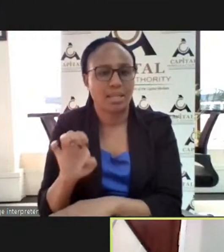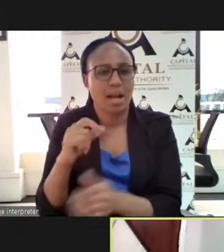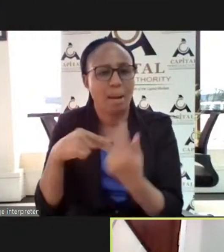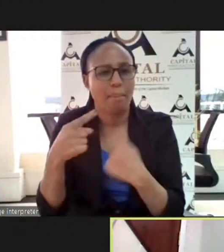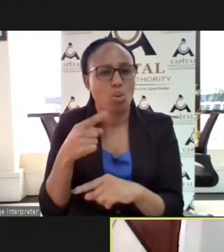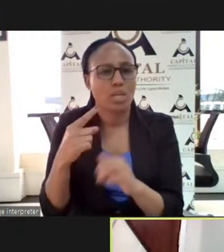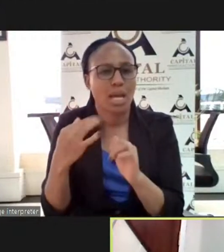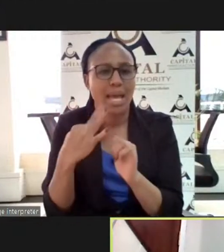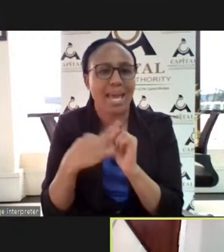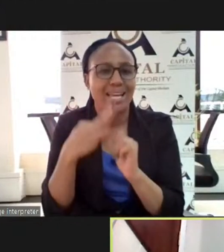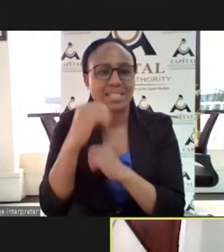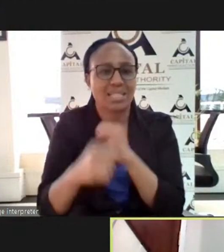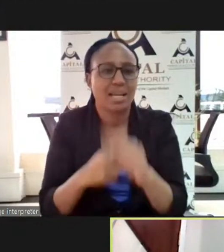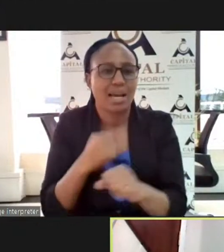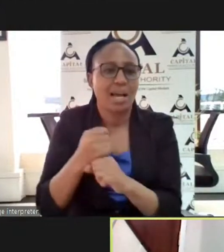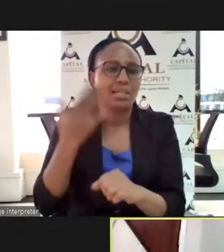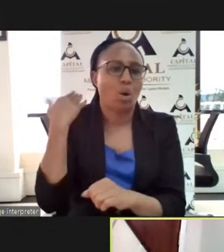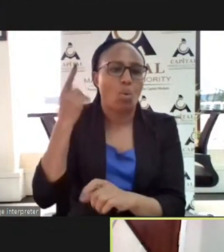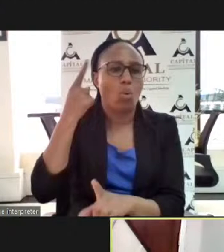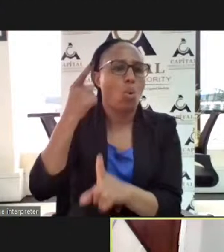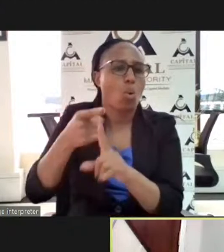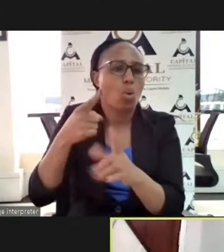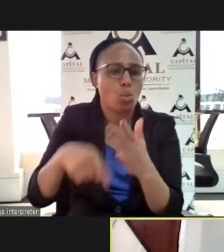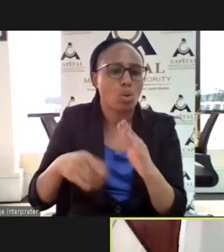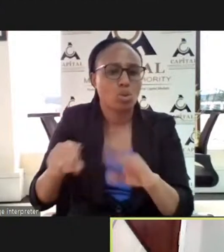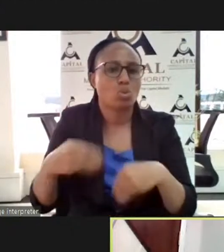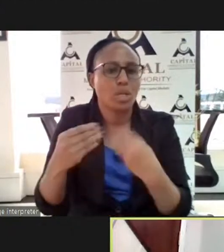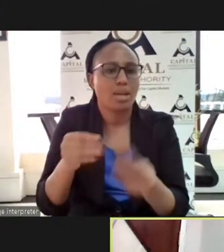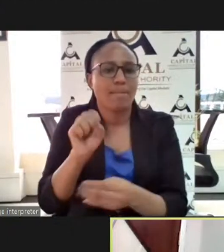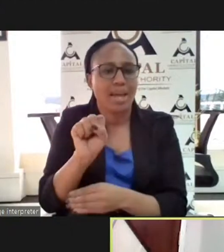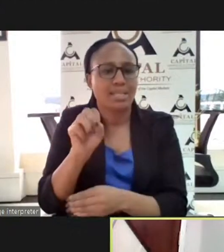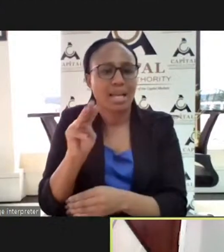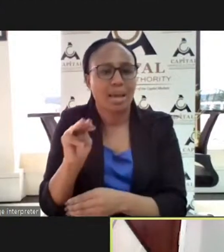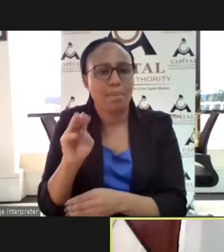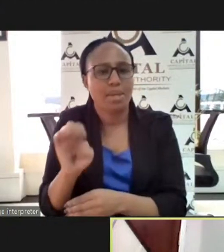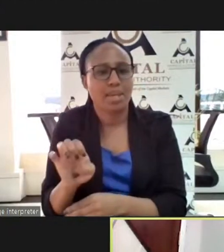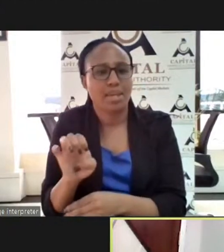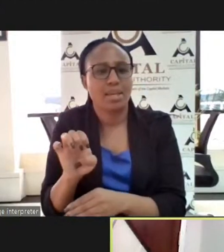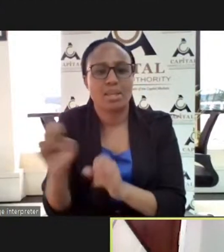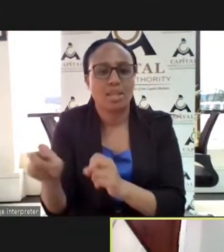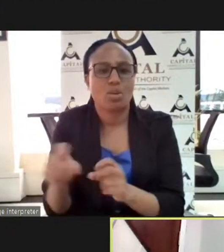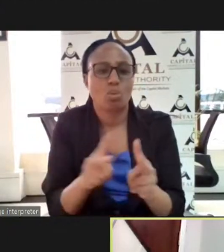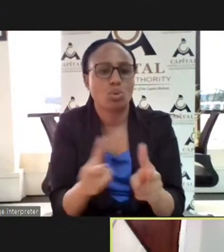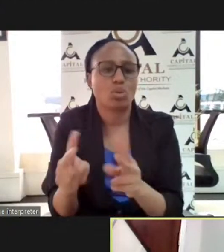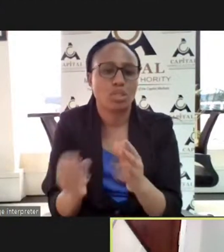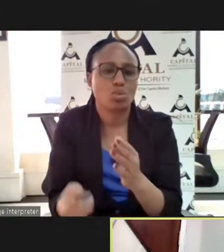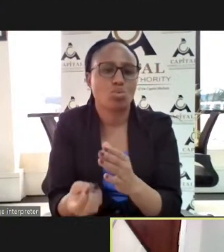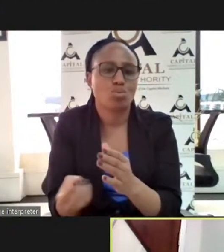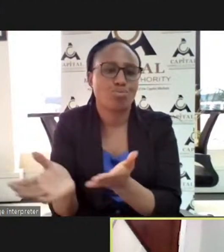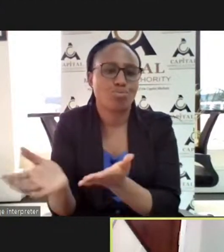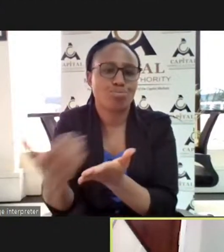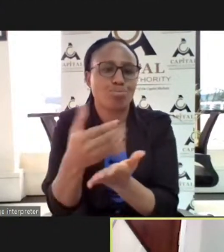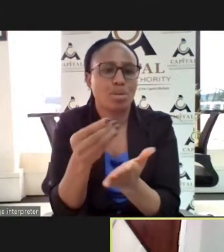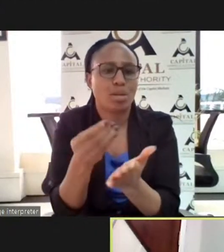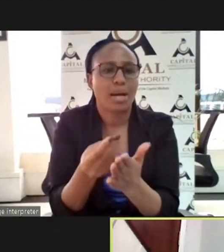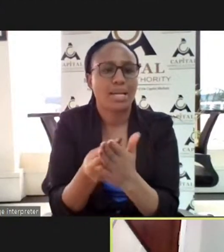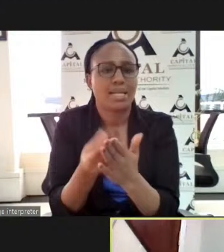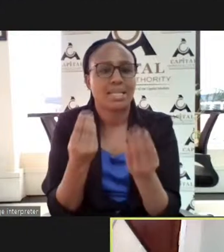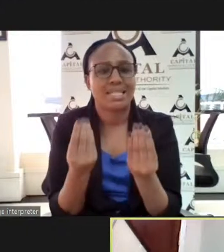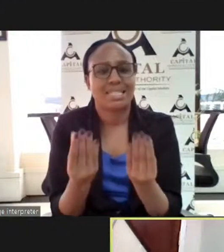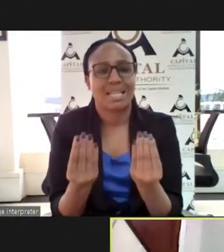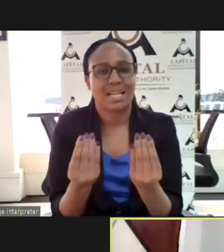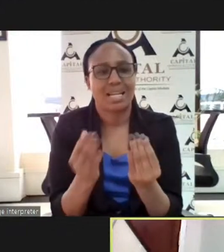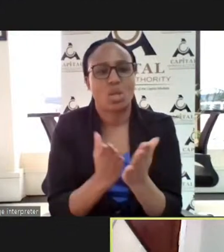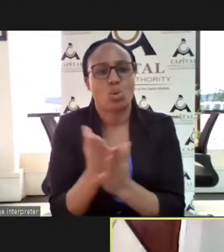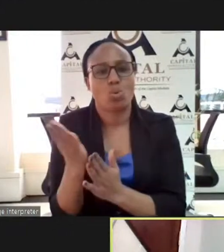years ago, and the idea was to give SMEs the opportunity to raise money easily through